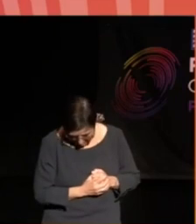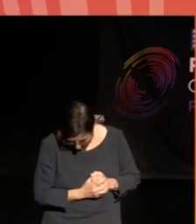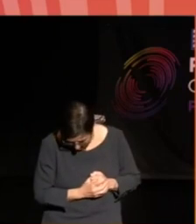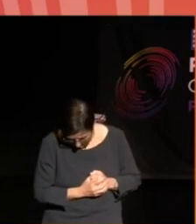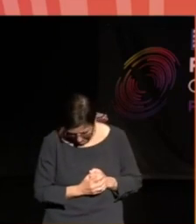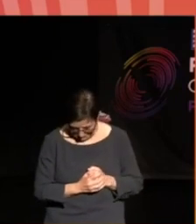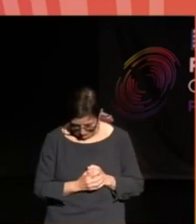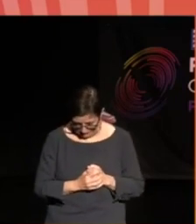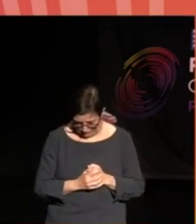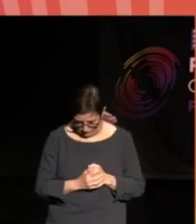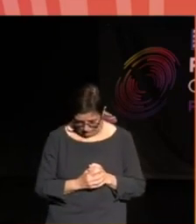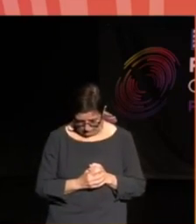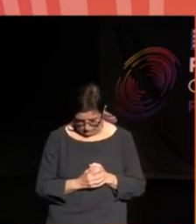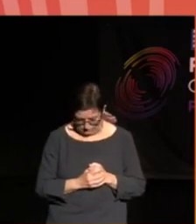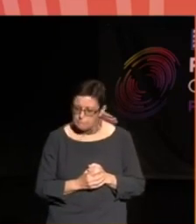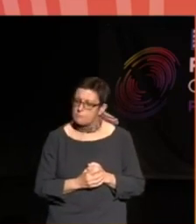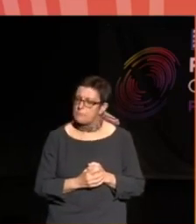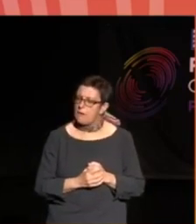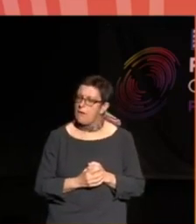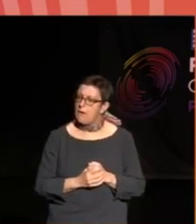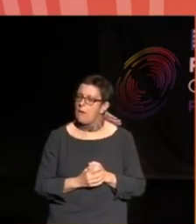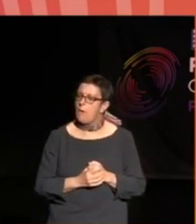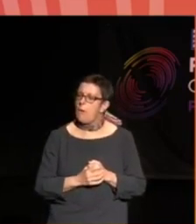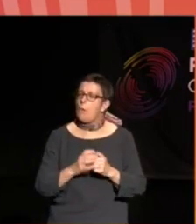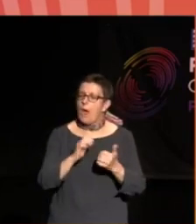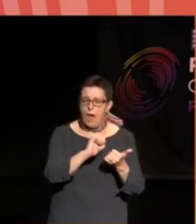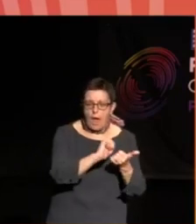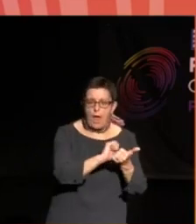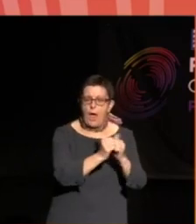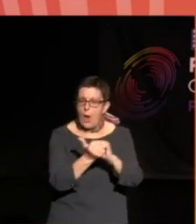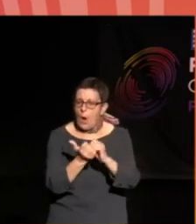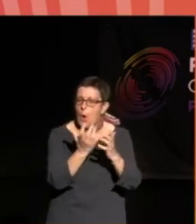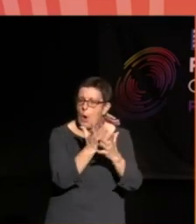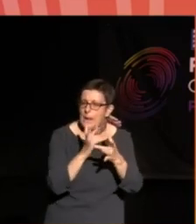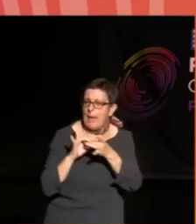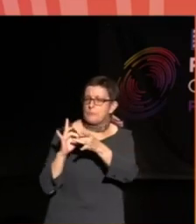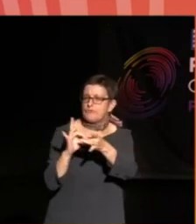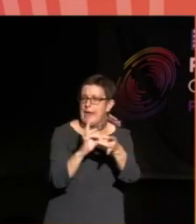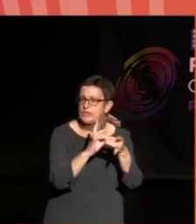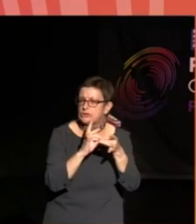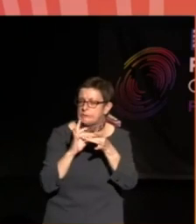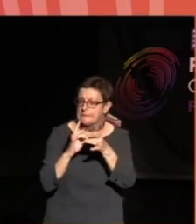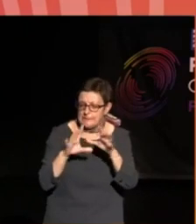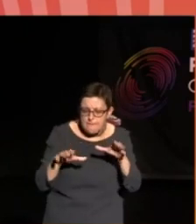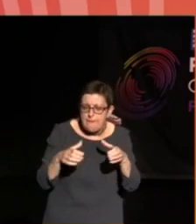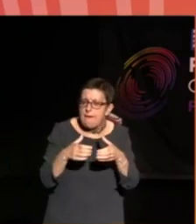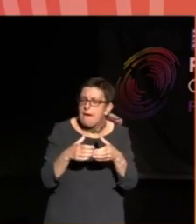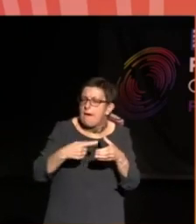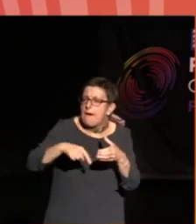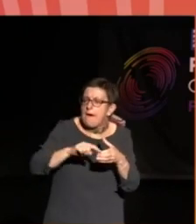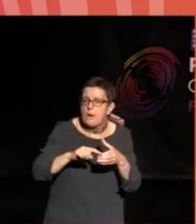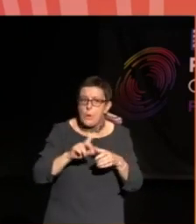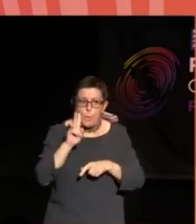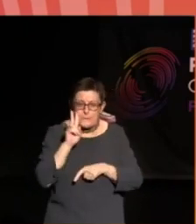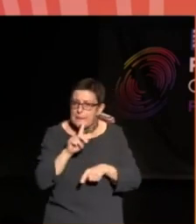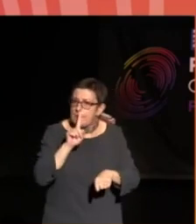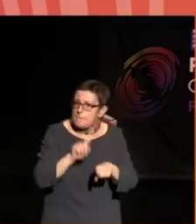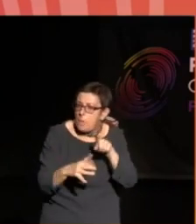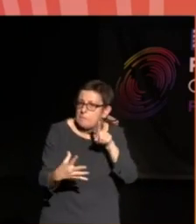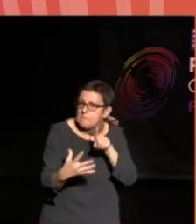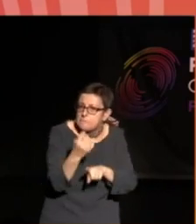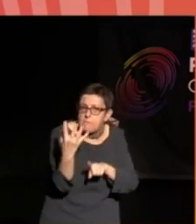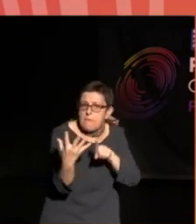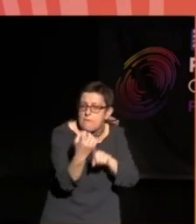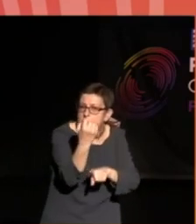the message around collaboration, where we're seeing the most successful progress in the fashion